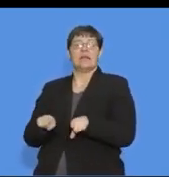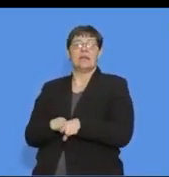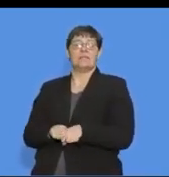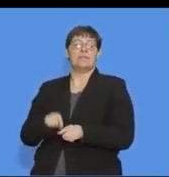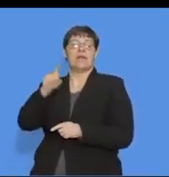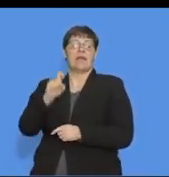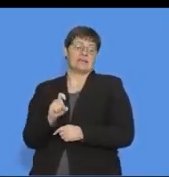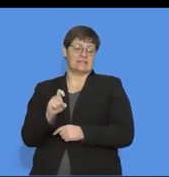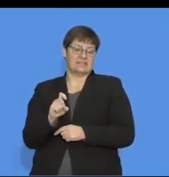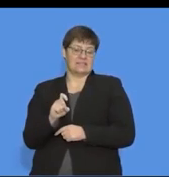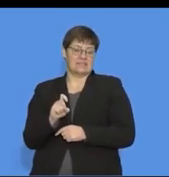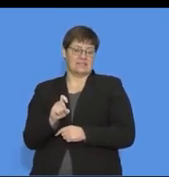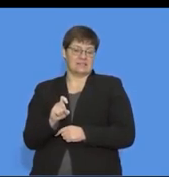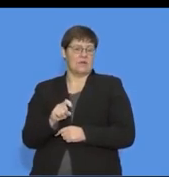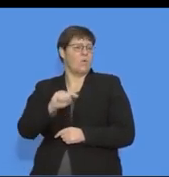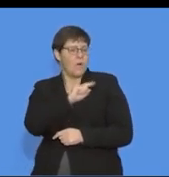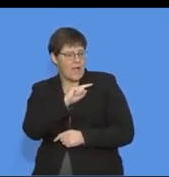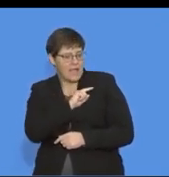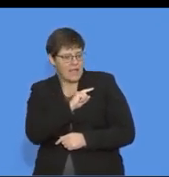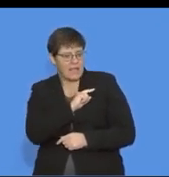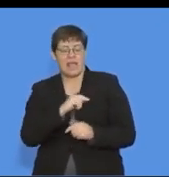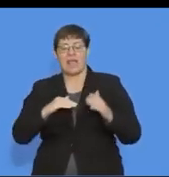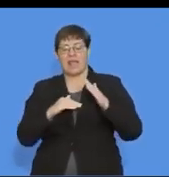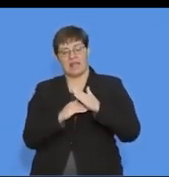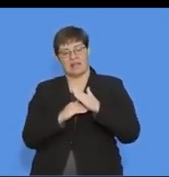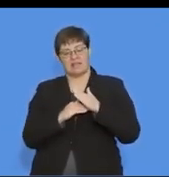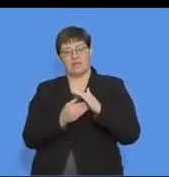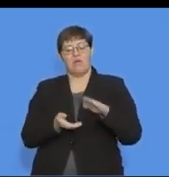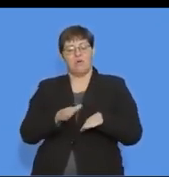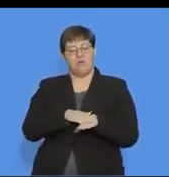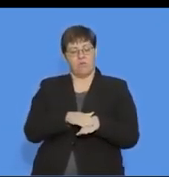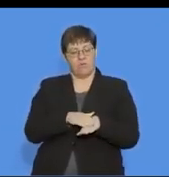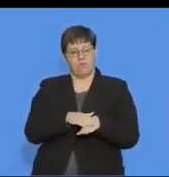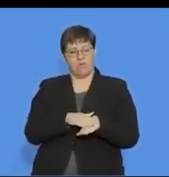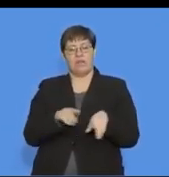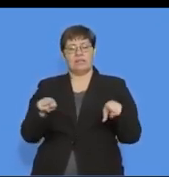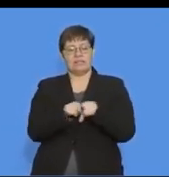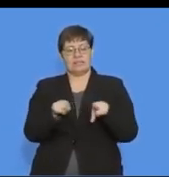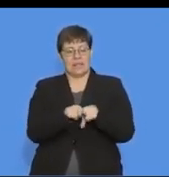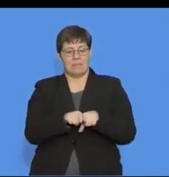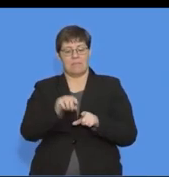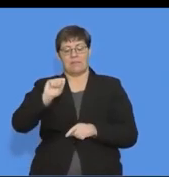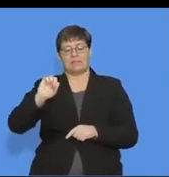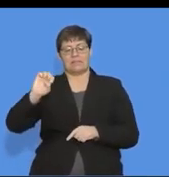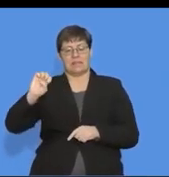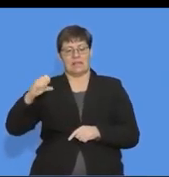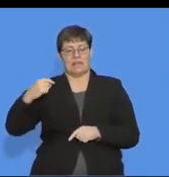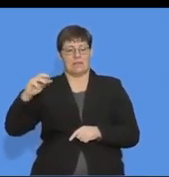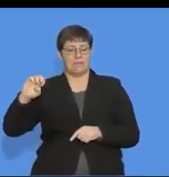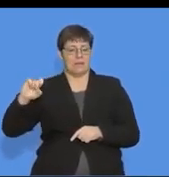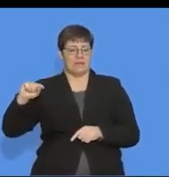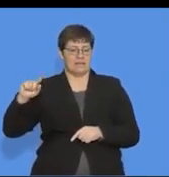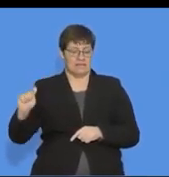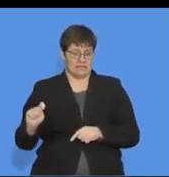equals to x, and this will be angles on same segment, right?